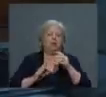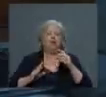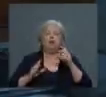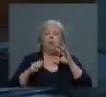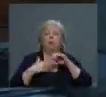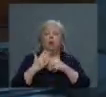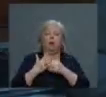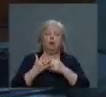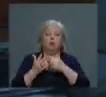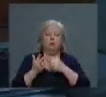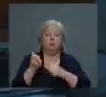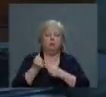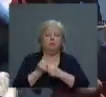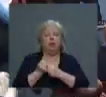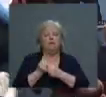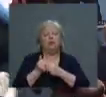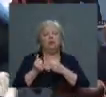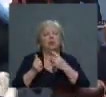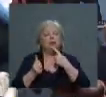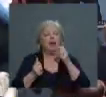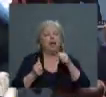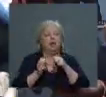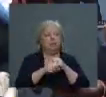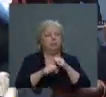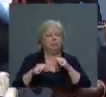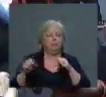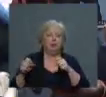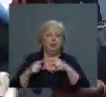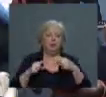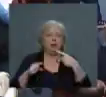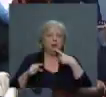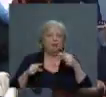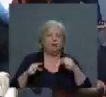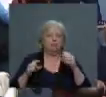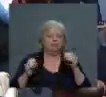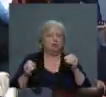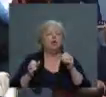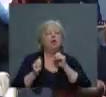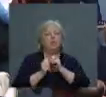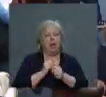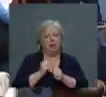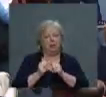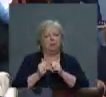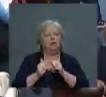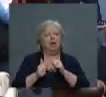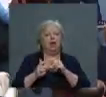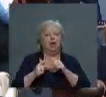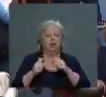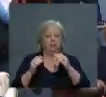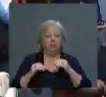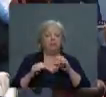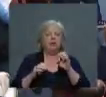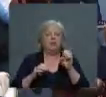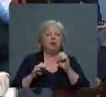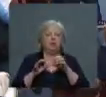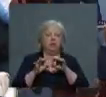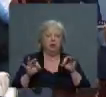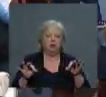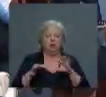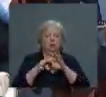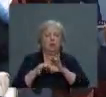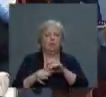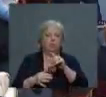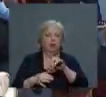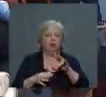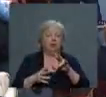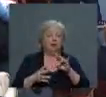of the passage of these ordinances indicate by saying aye. Aye. Opposed, say nay. The ordinances have passed. And on the emergency clause on item 27,